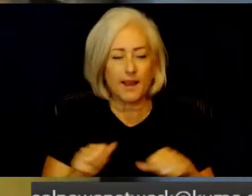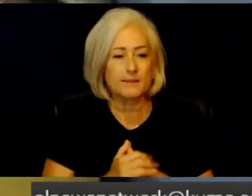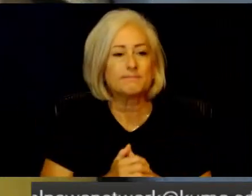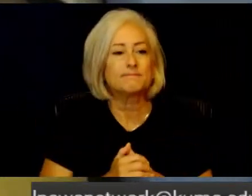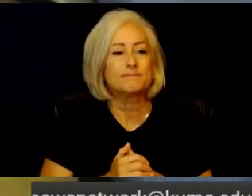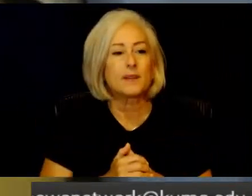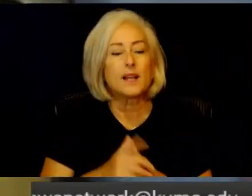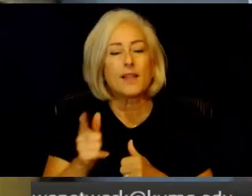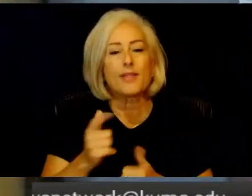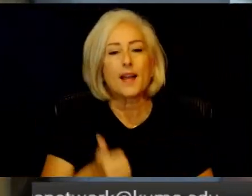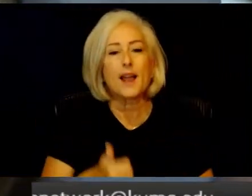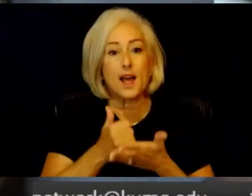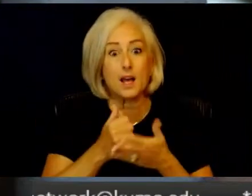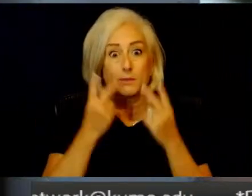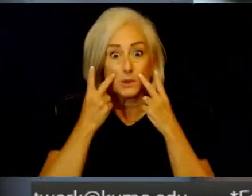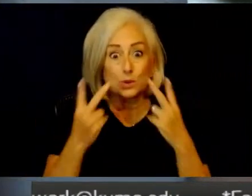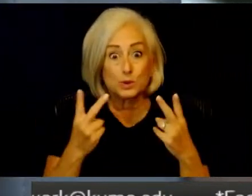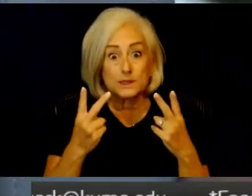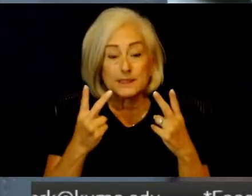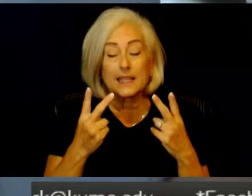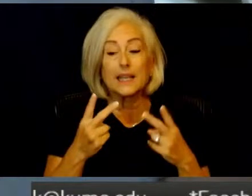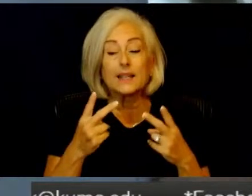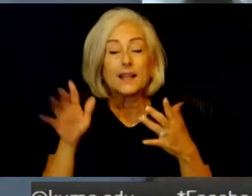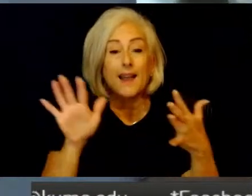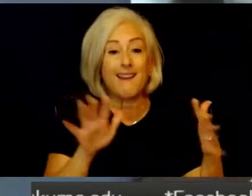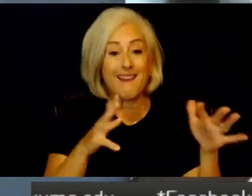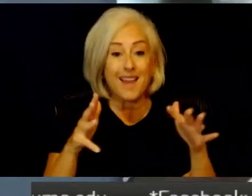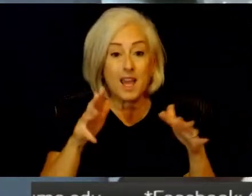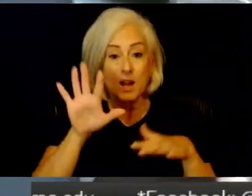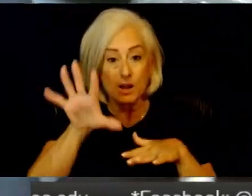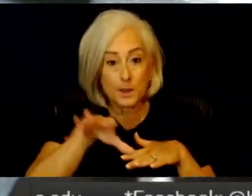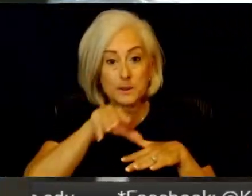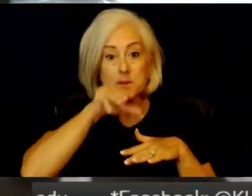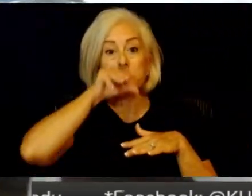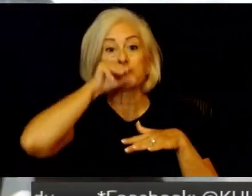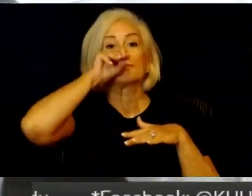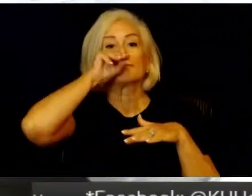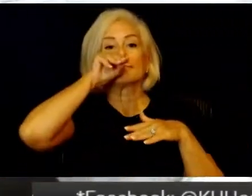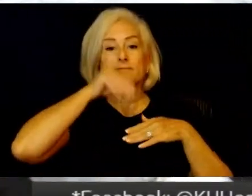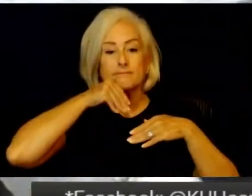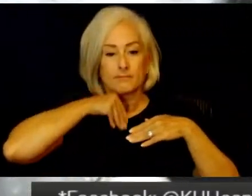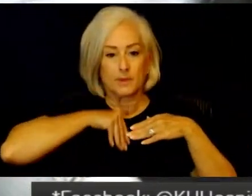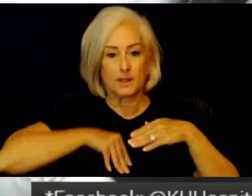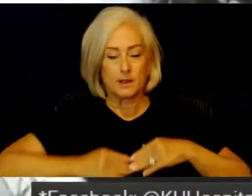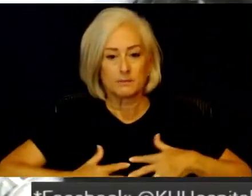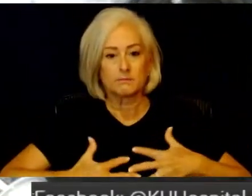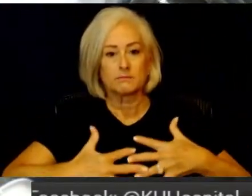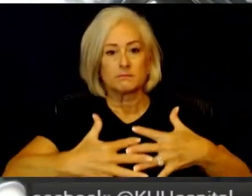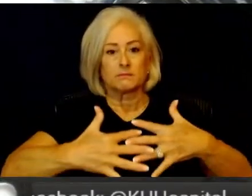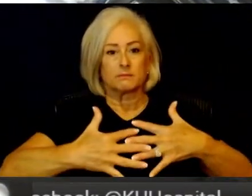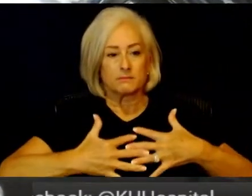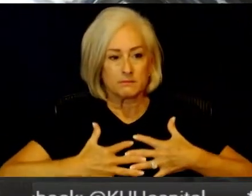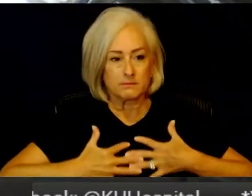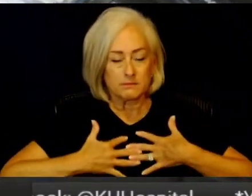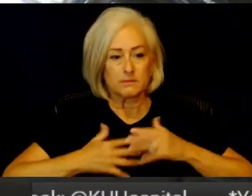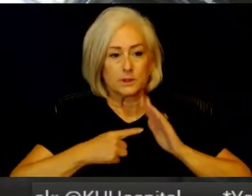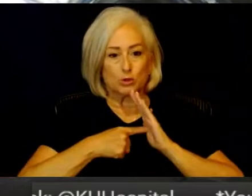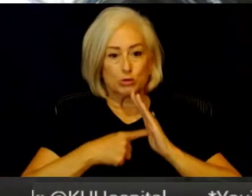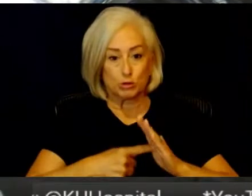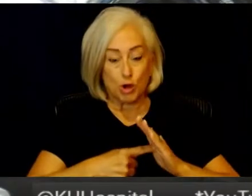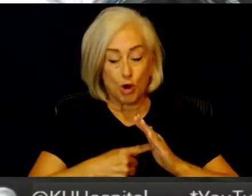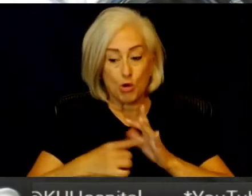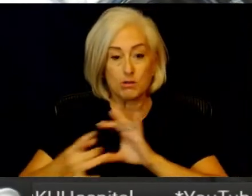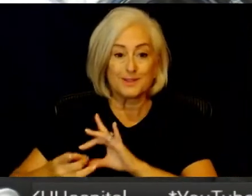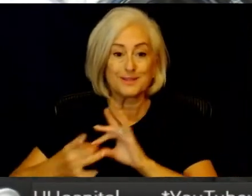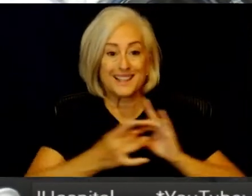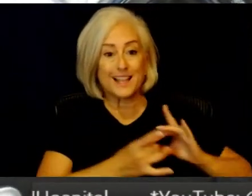in and outside the lungs to diagnose sleep apnea, whereas this interprets your heart rate signals and then analyze them to